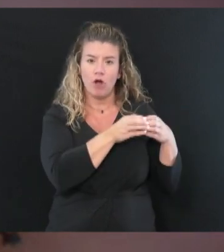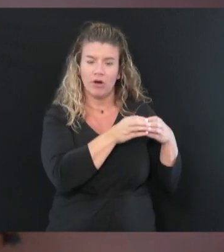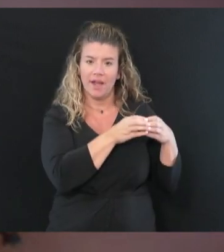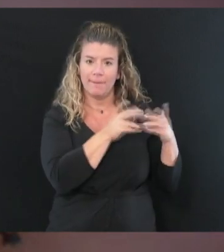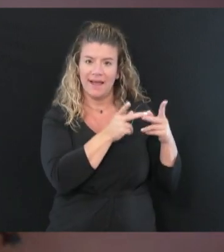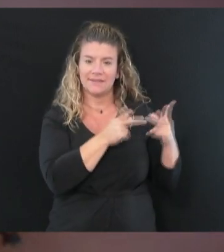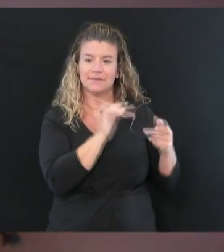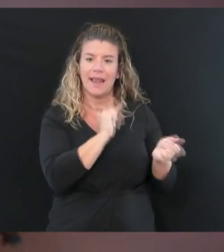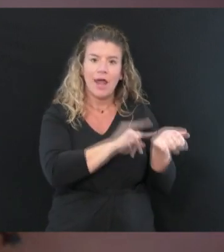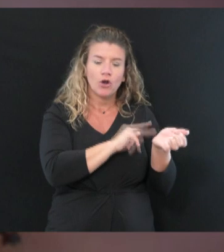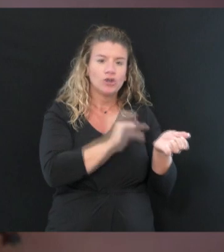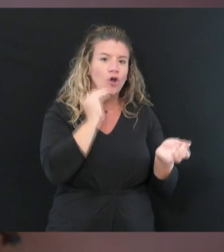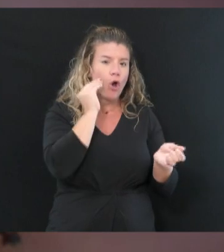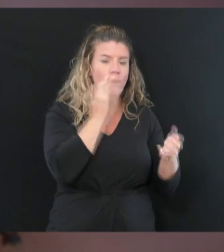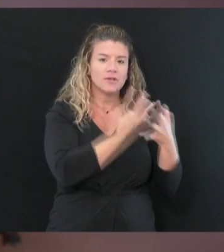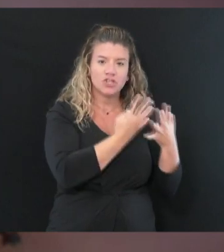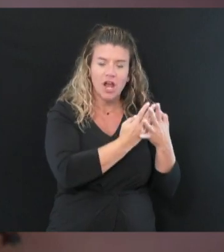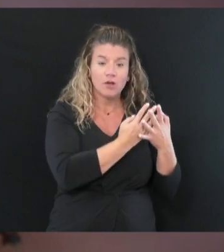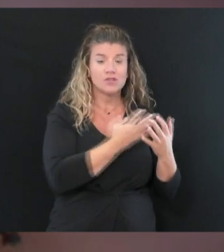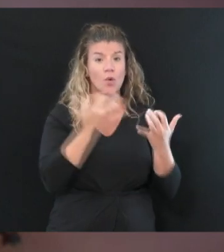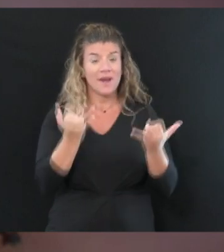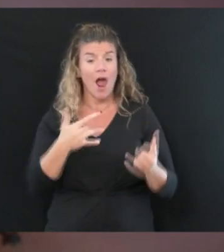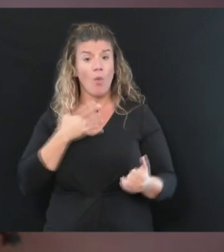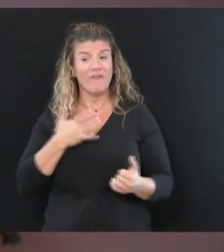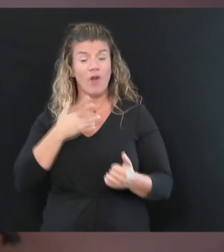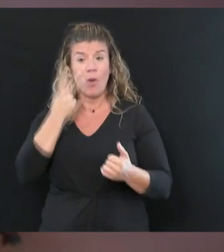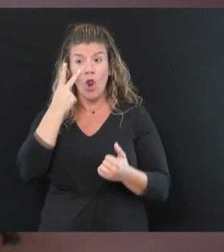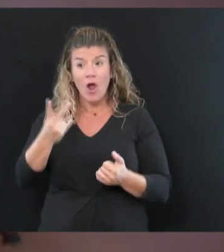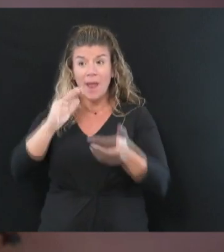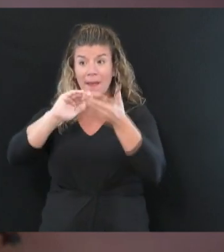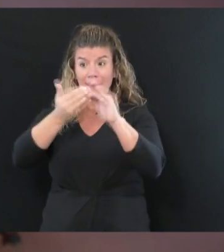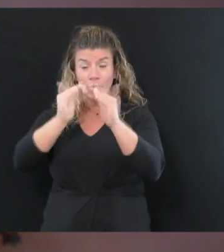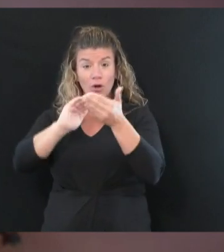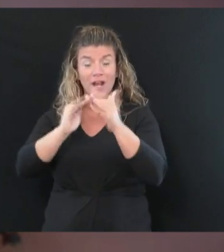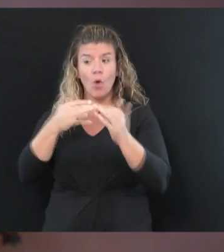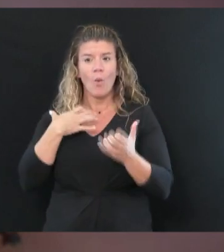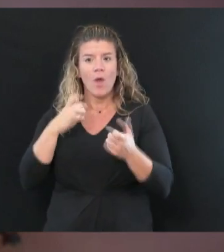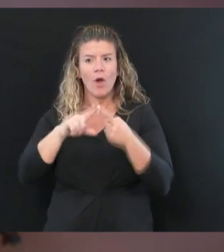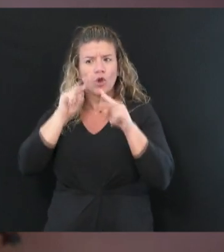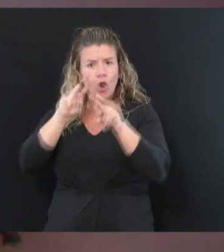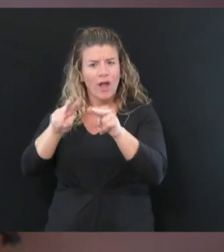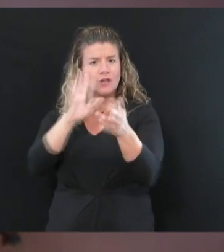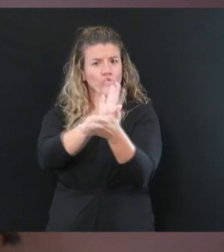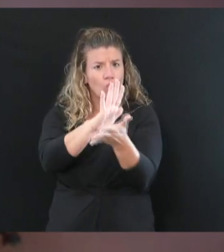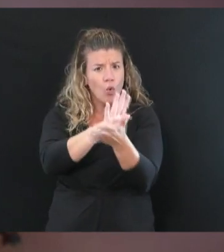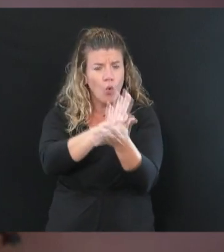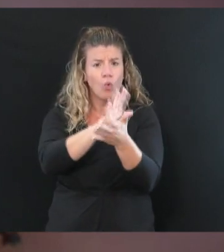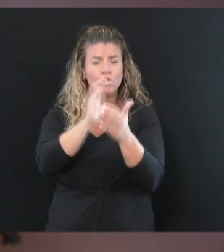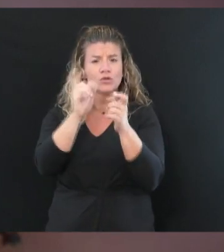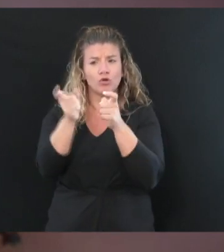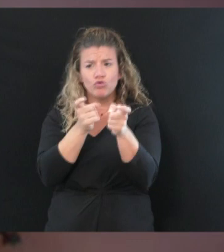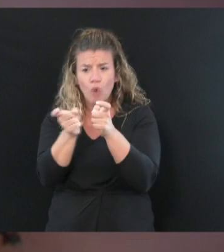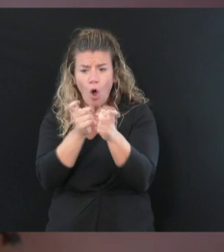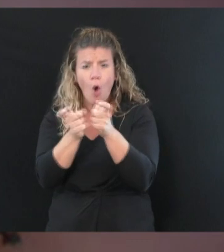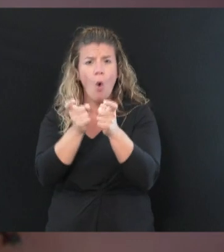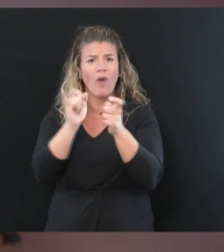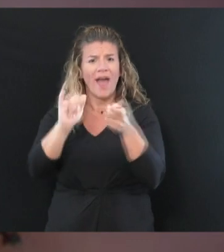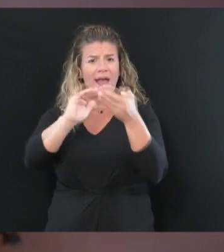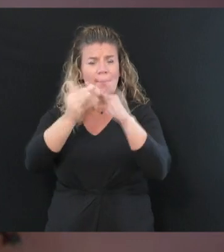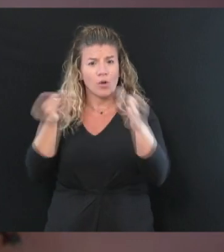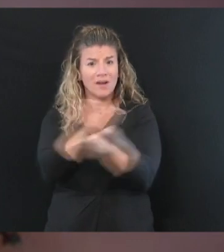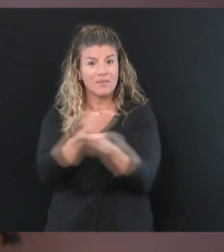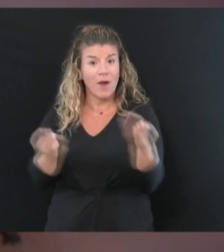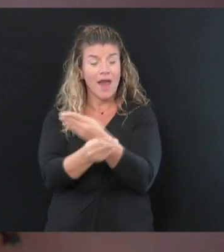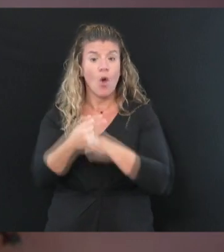really thinking about schools and spread and control of the virus, community spread is really what we want to